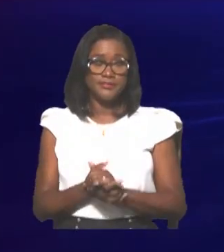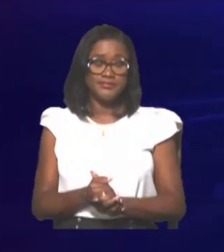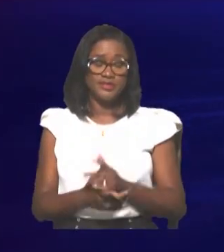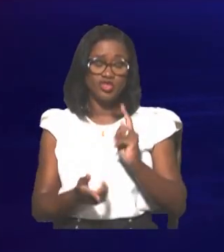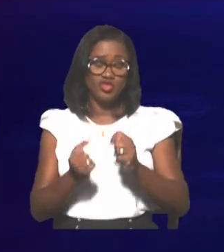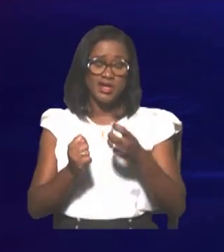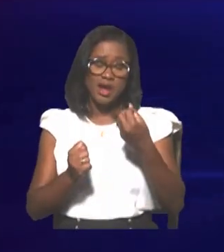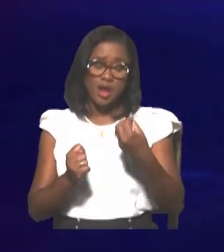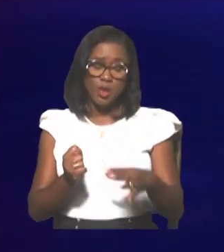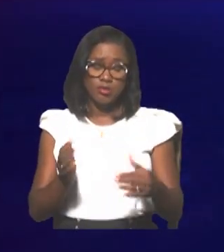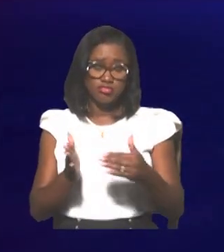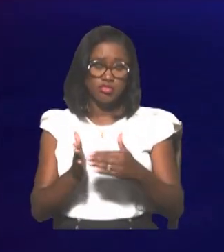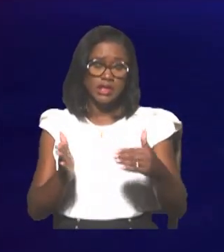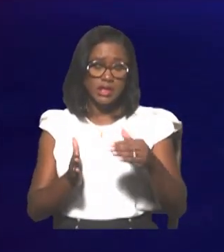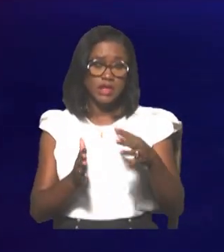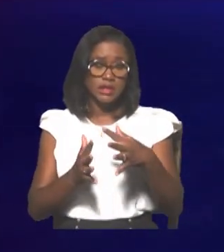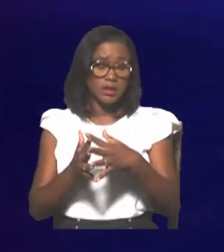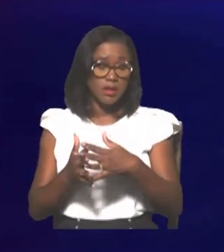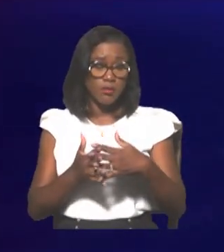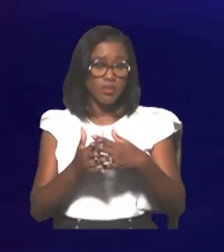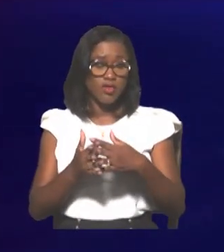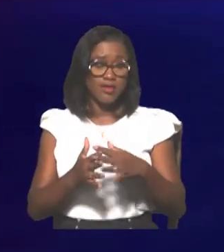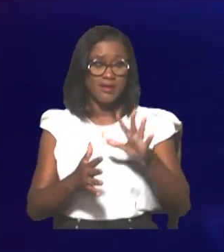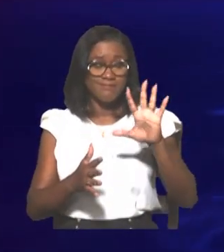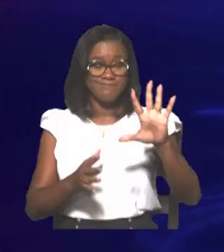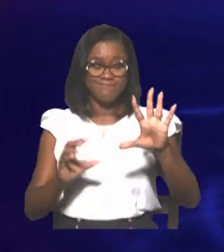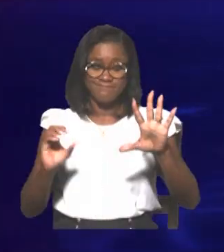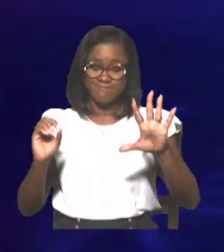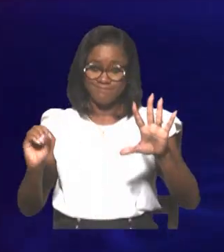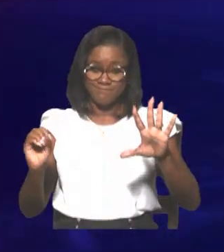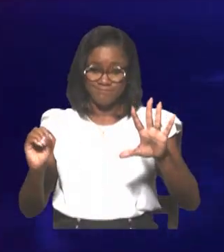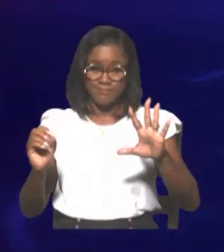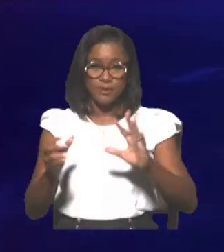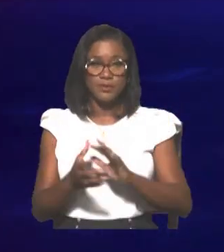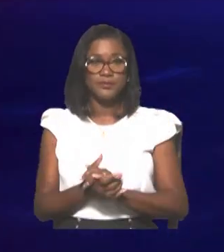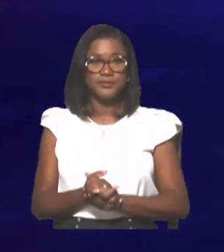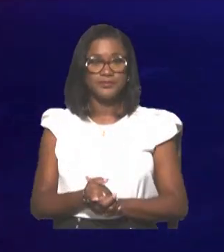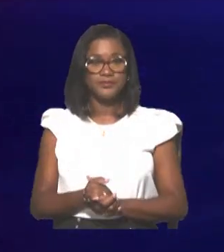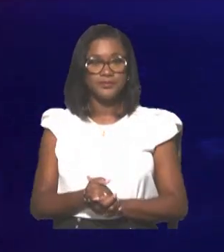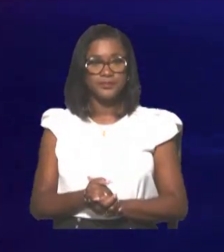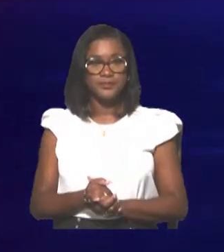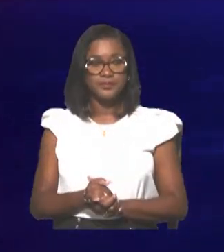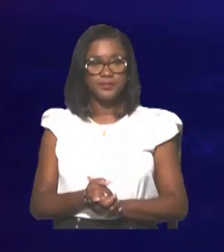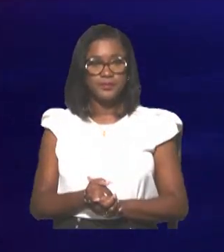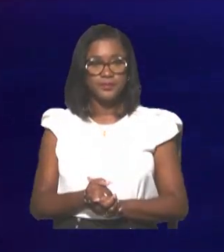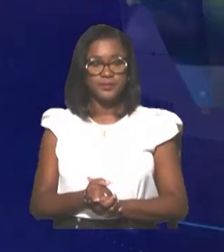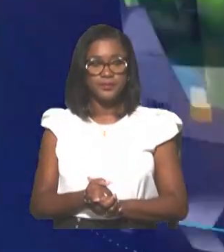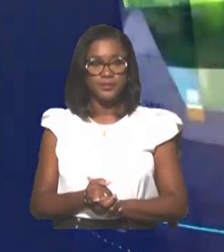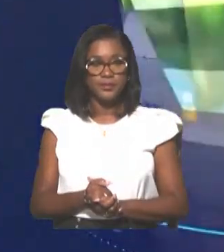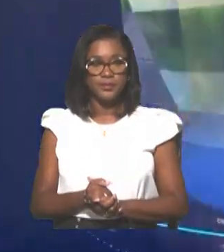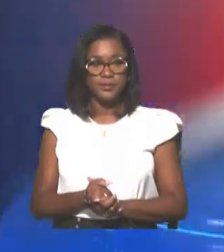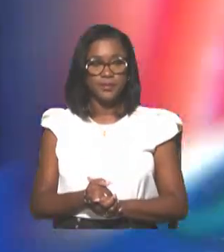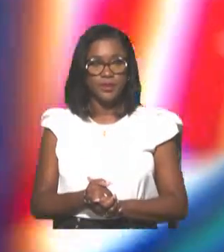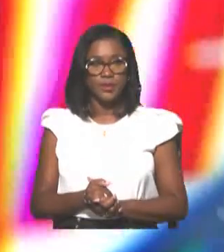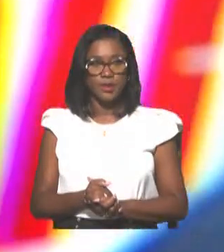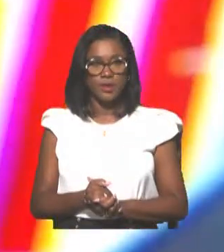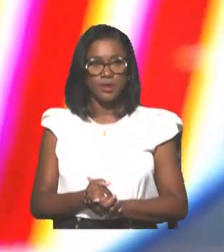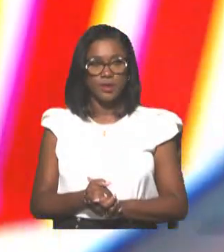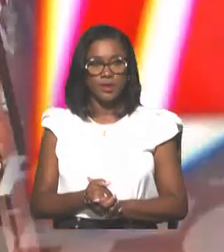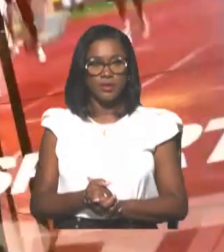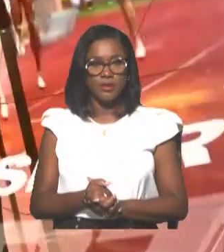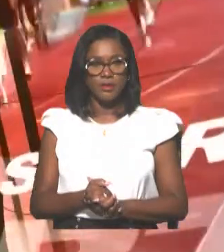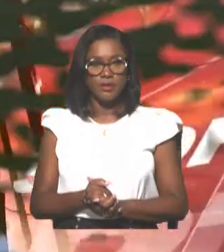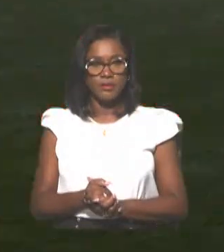5-0 defeat by the United States in their opening Group D match on Sunday. Adrian Lazar brings us the highlights.